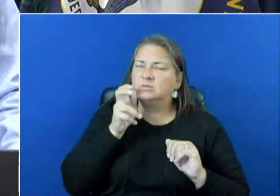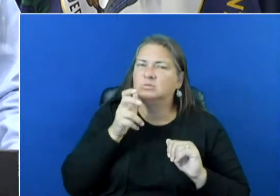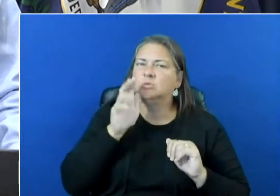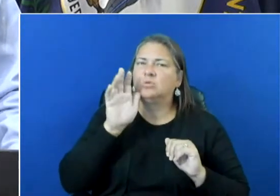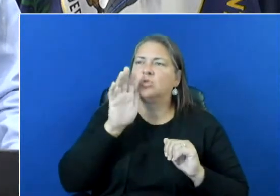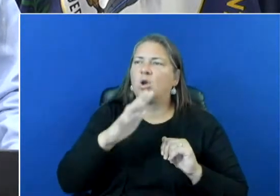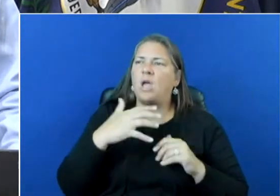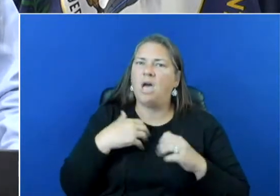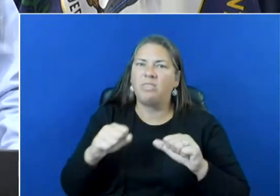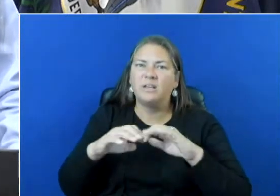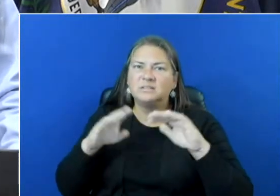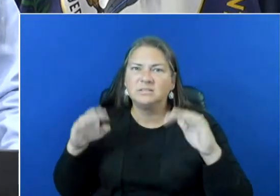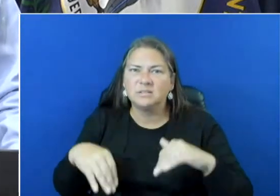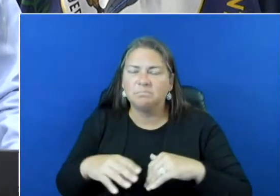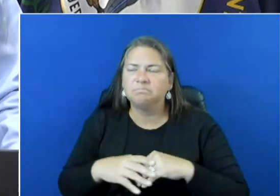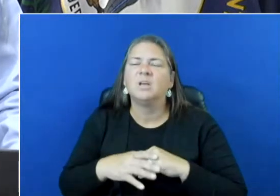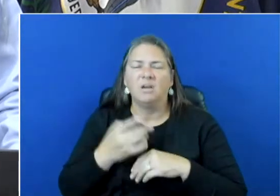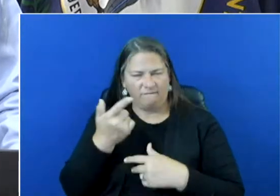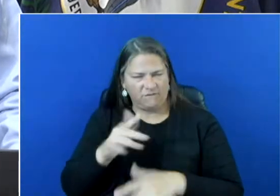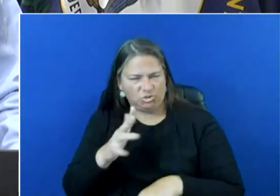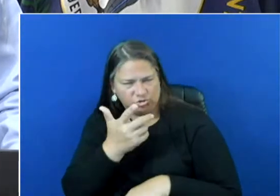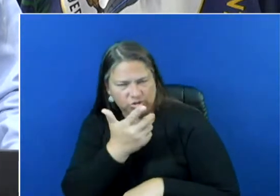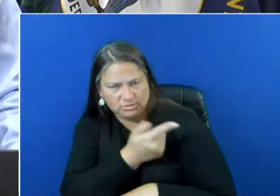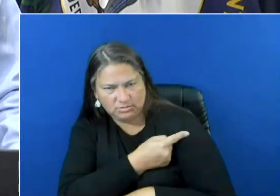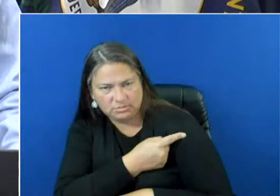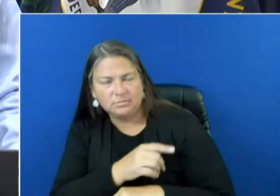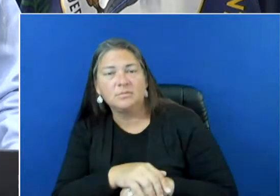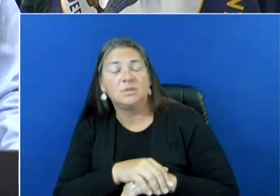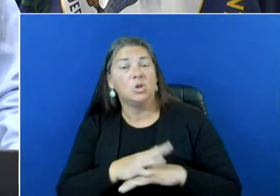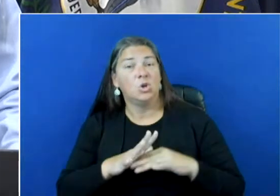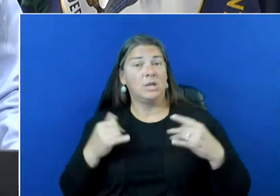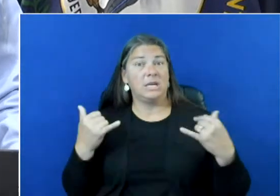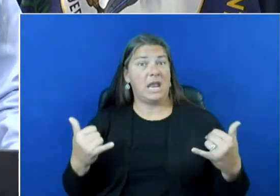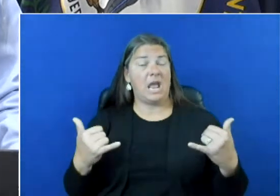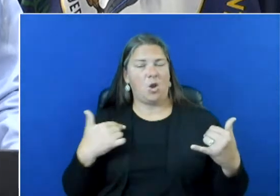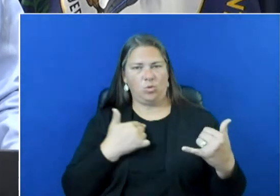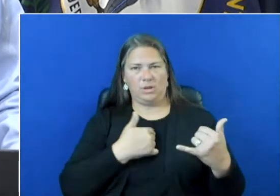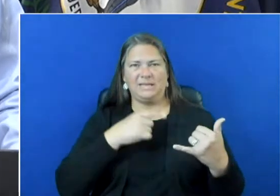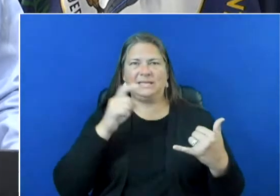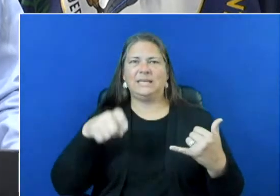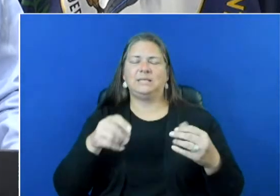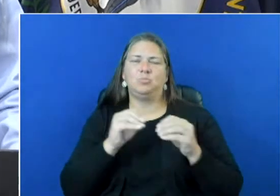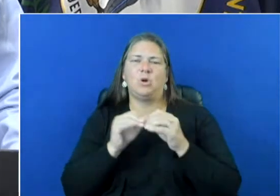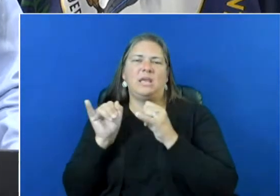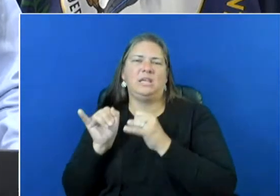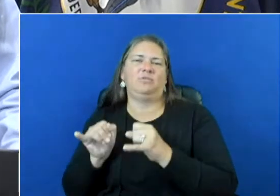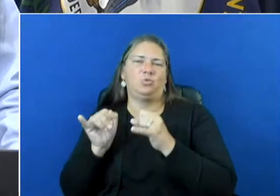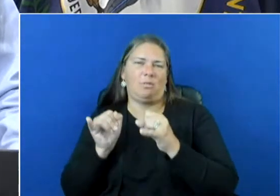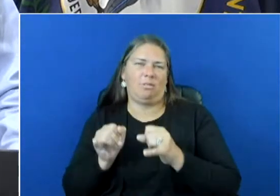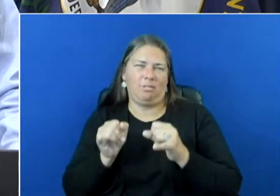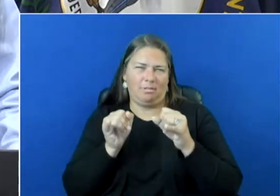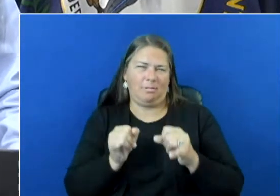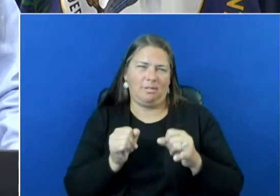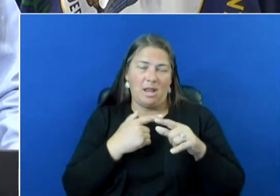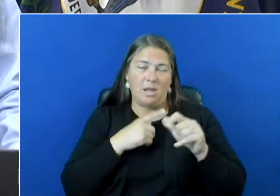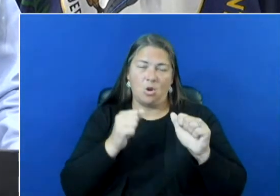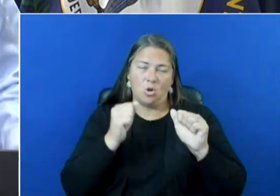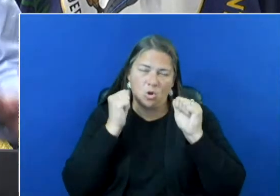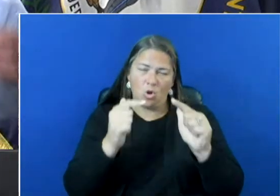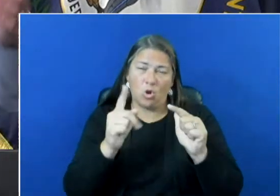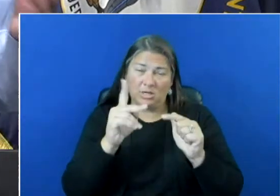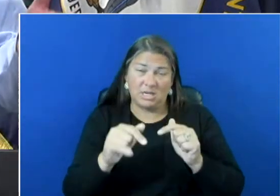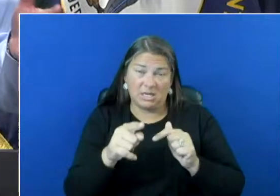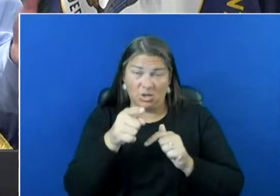systems has gotten vaccinated. So now we need to individualize this. I need every single Kentuckian who's gotten vaccinated